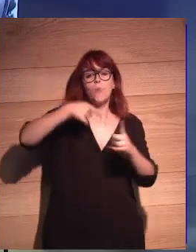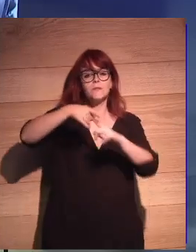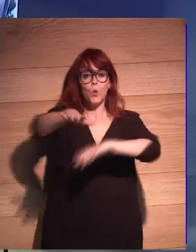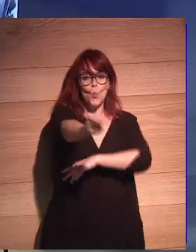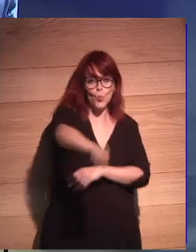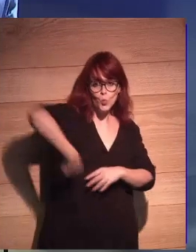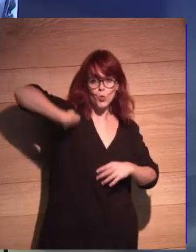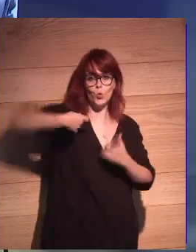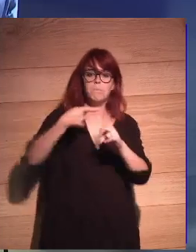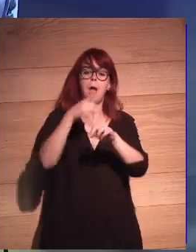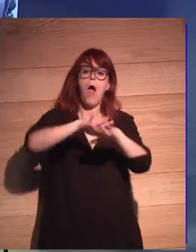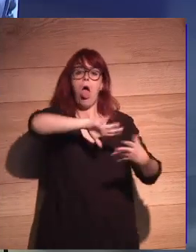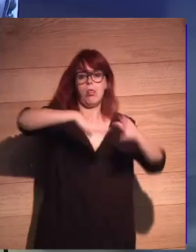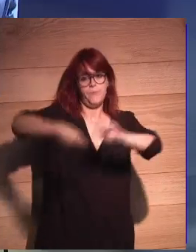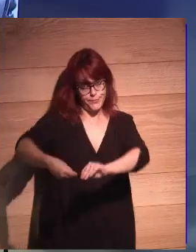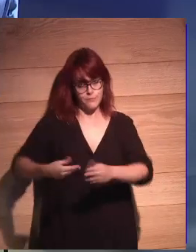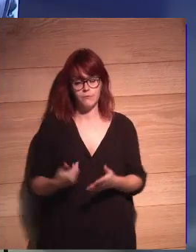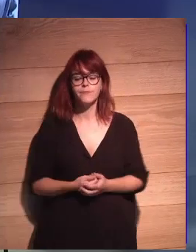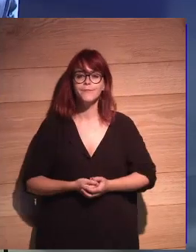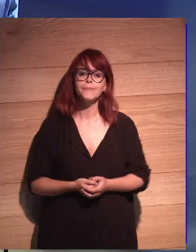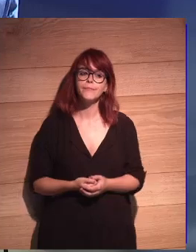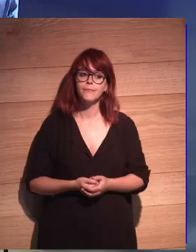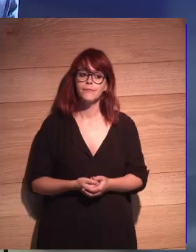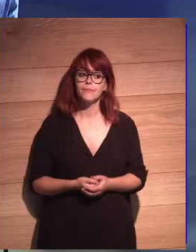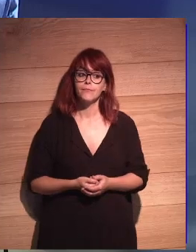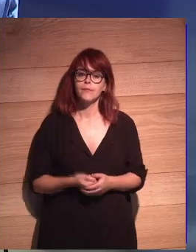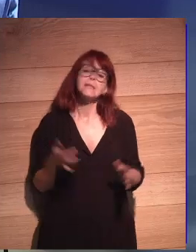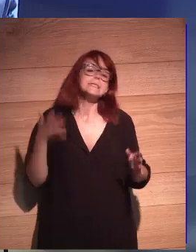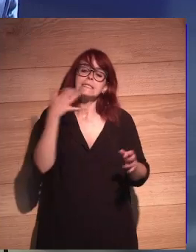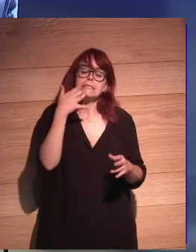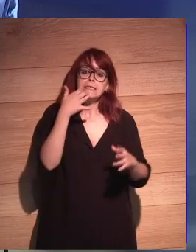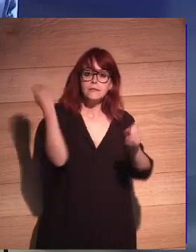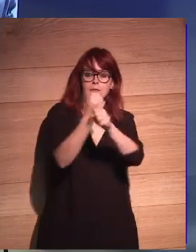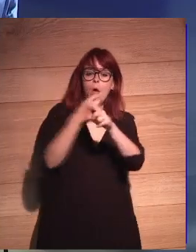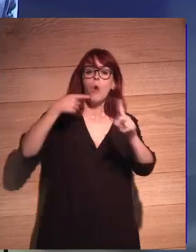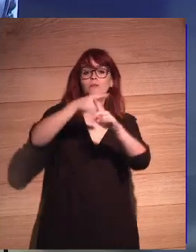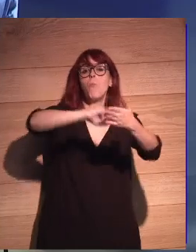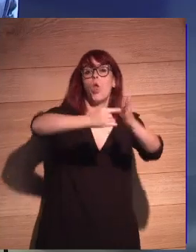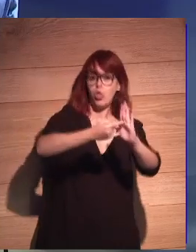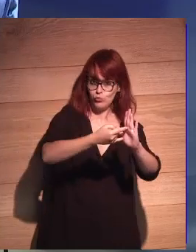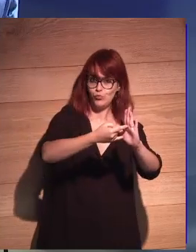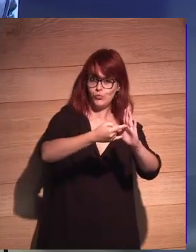elementary basic concept, I mean. But on top of that, thinking of a